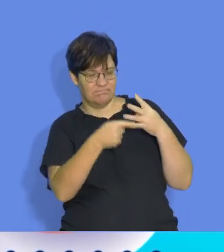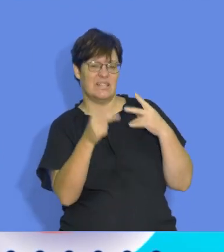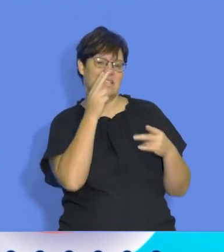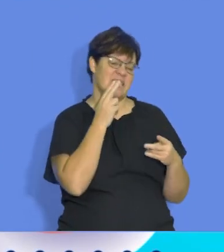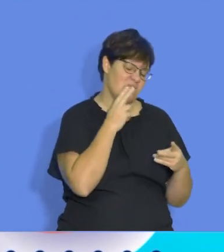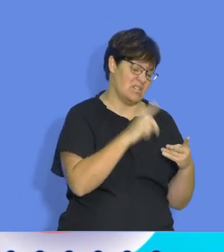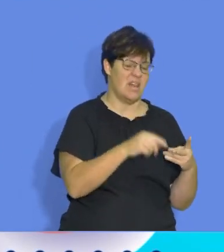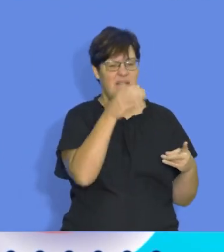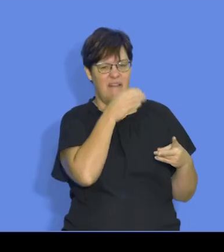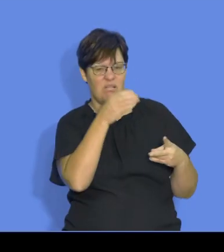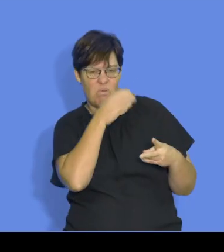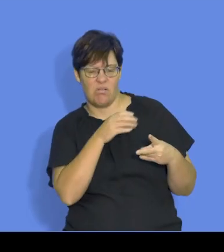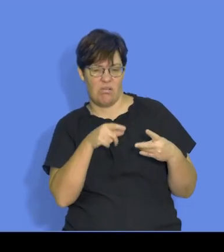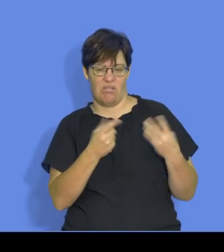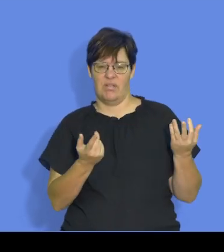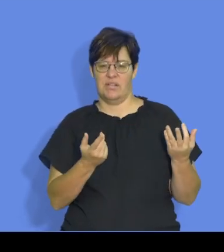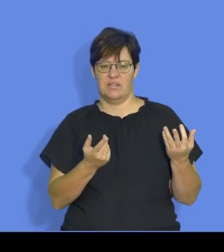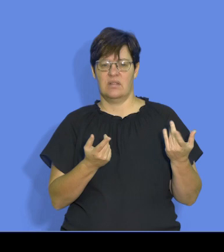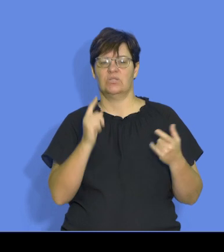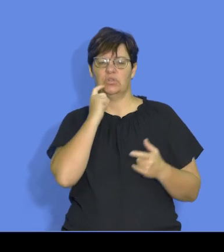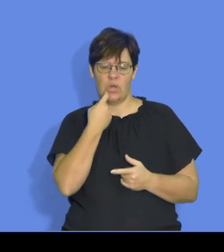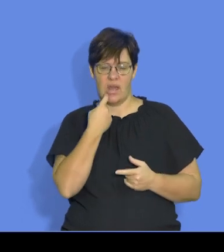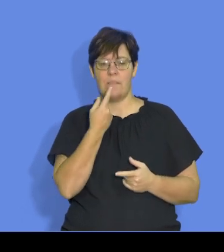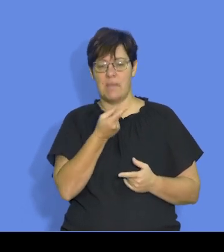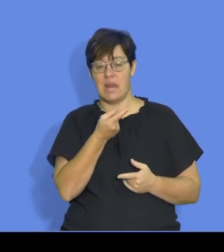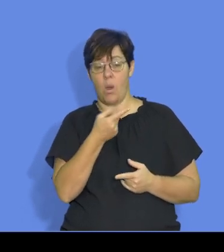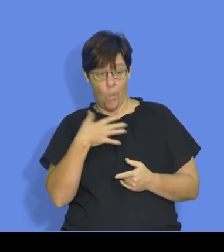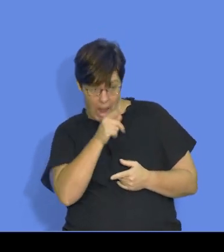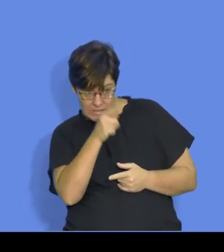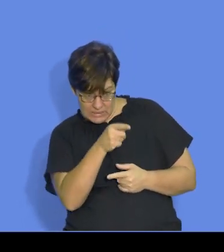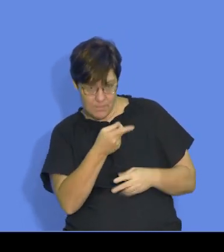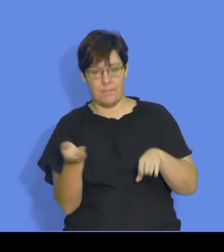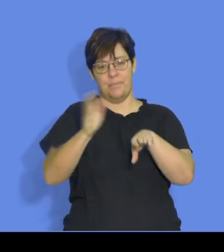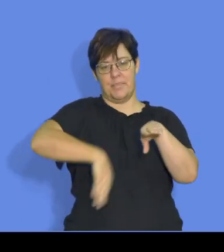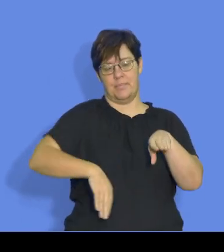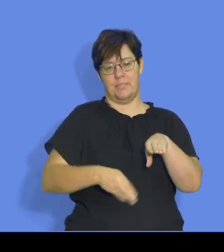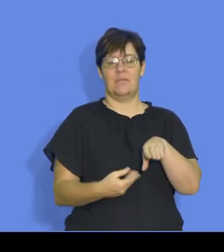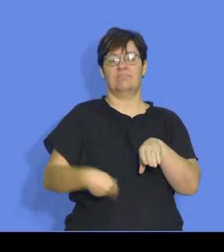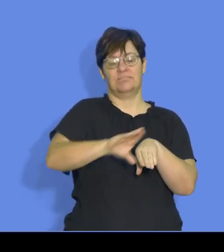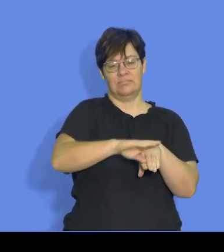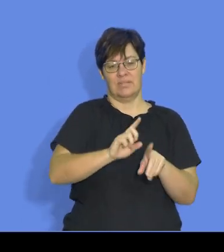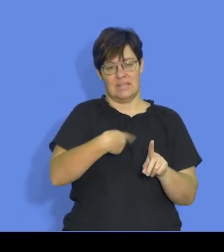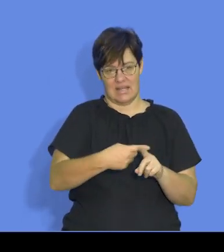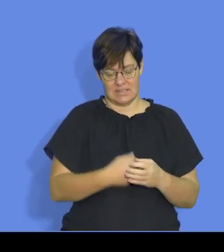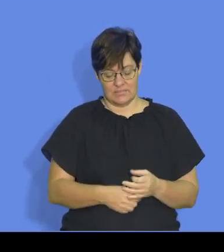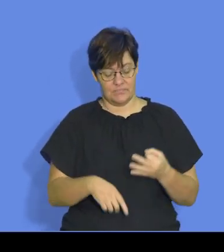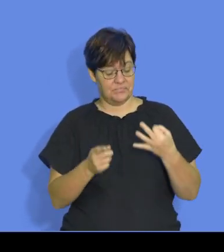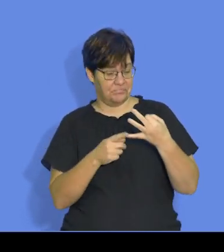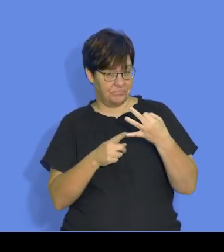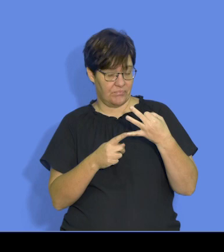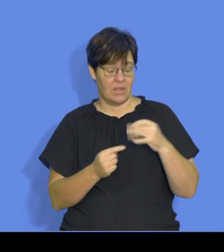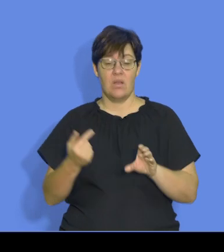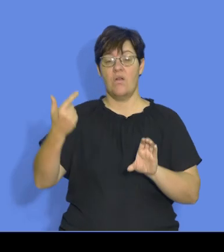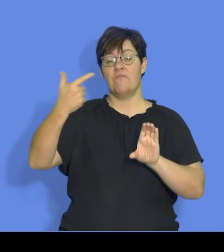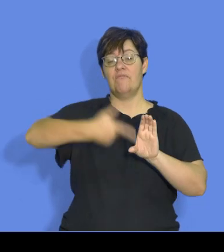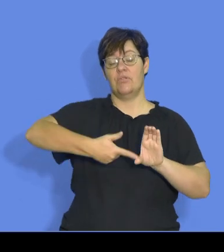as cigarettes, alcohol, and sugar, etc. Okay. Then you also get a fuel levy, right?